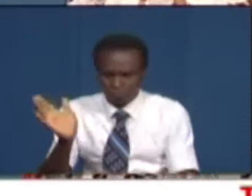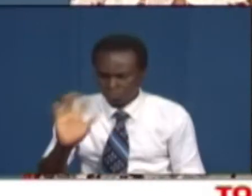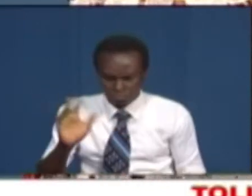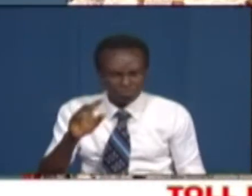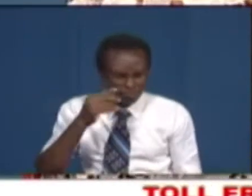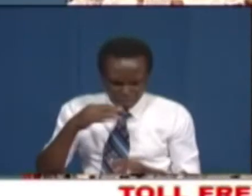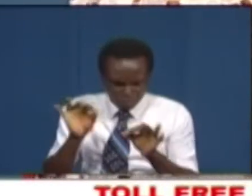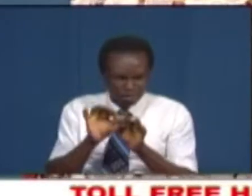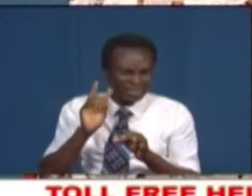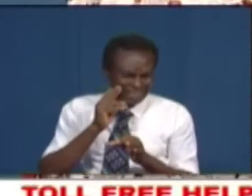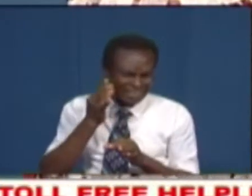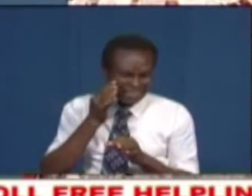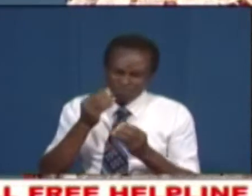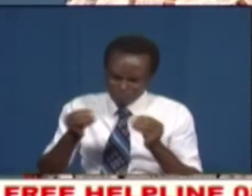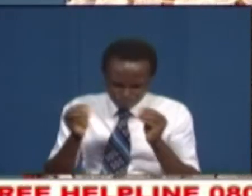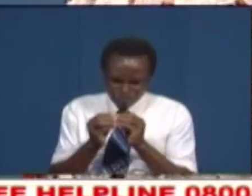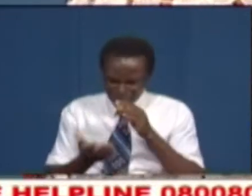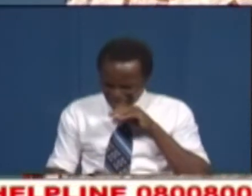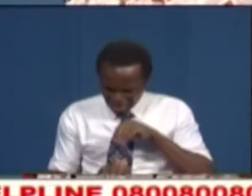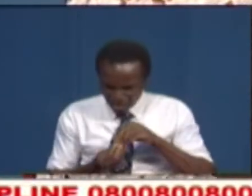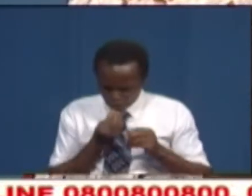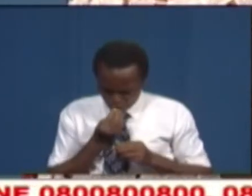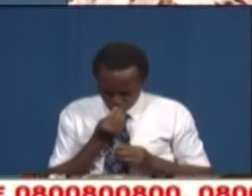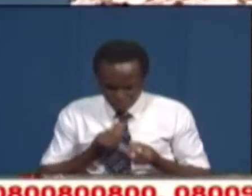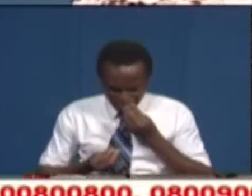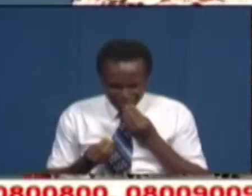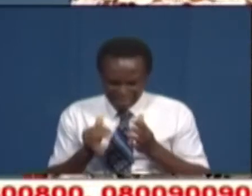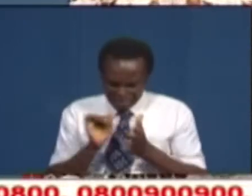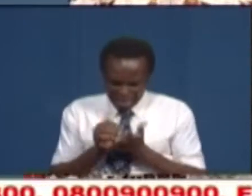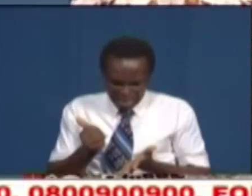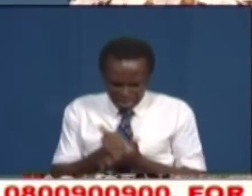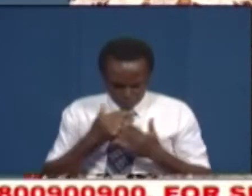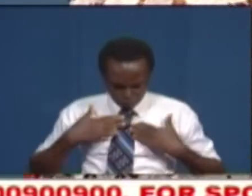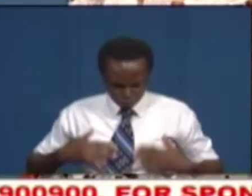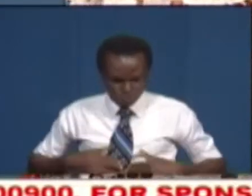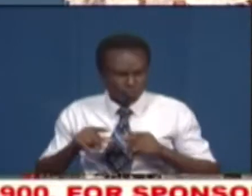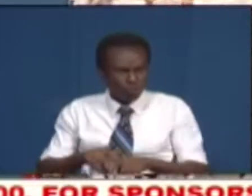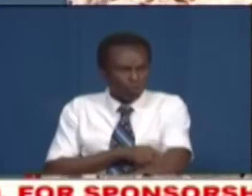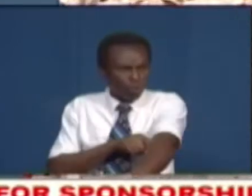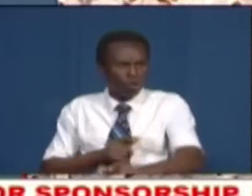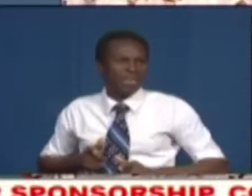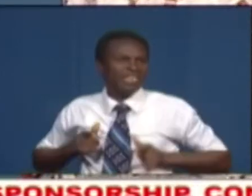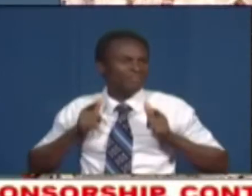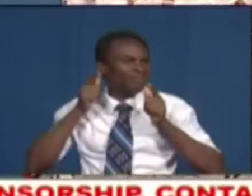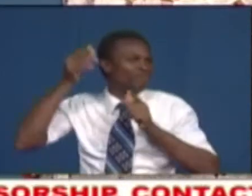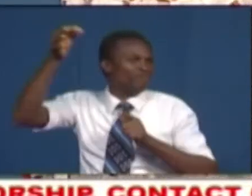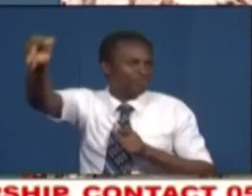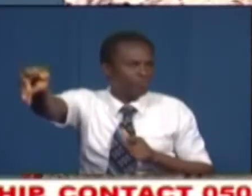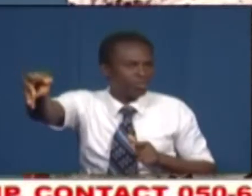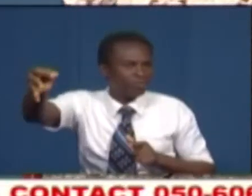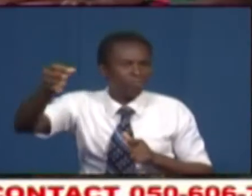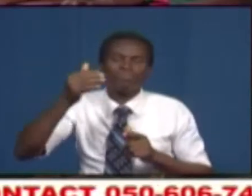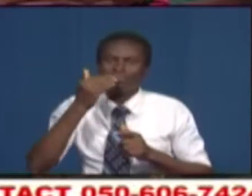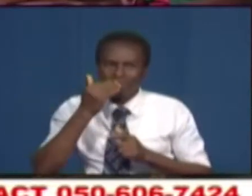into practice, and consider that we can only put some of this farm produce together to make food for our children. Thank you so much,